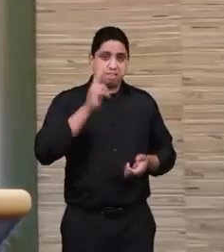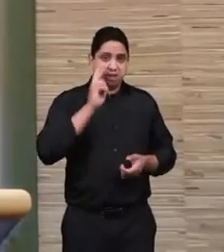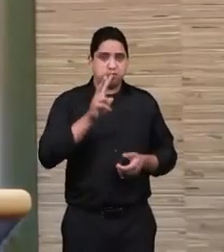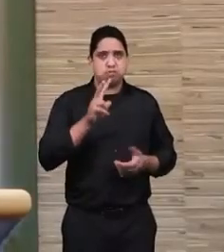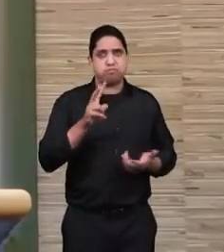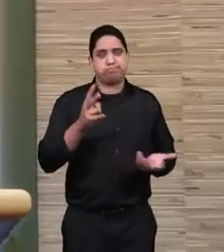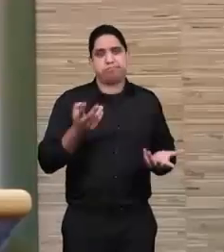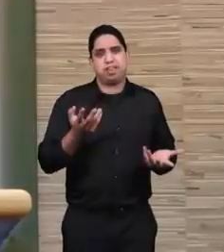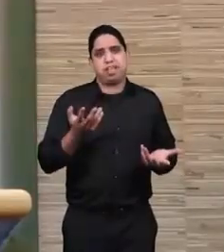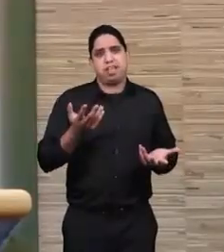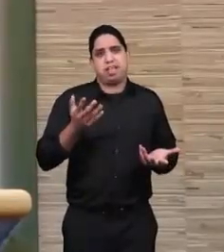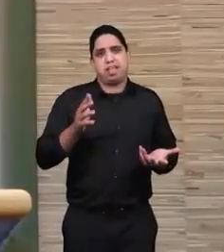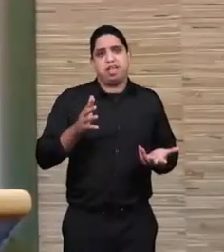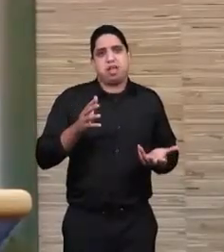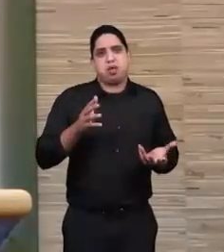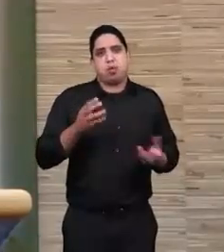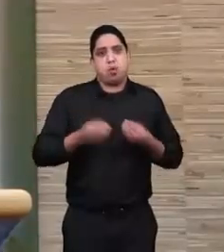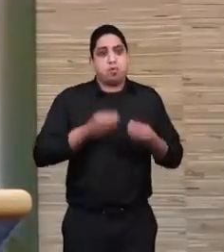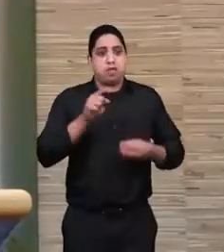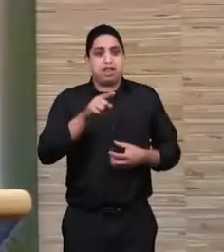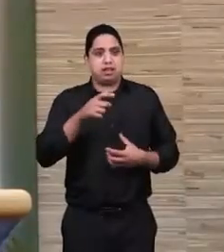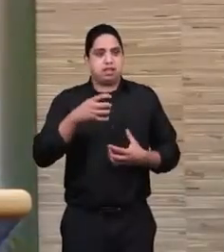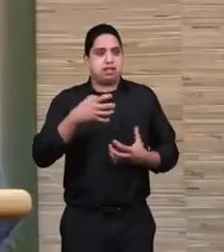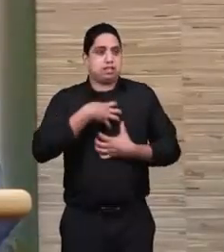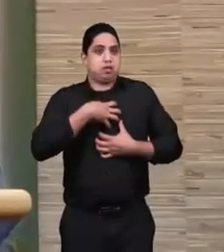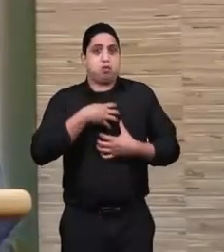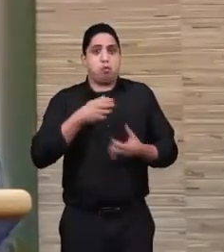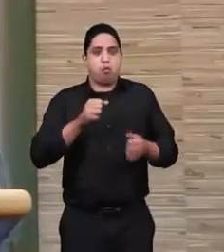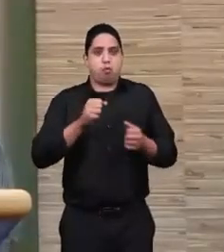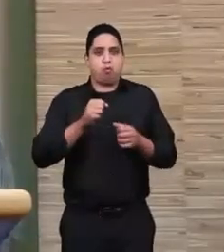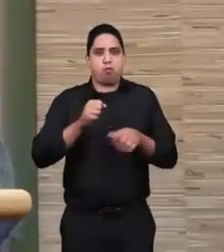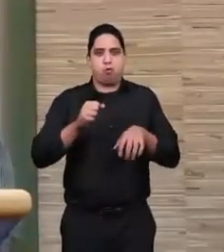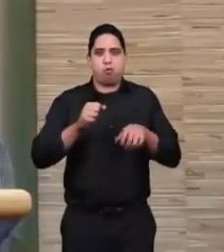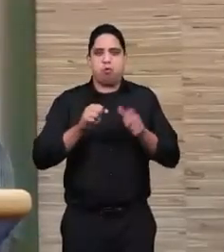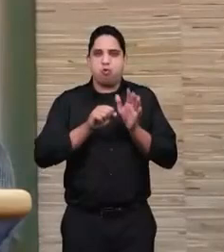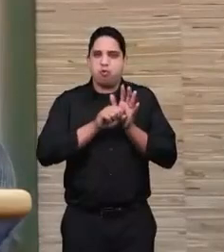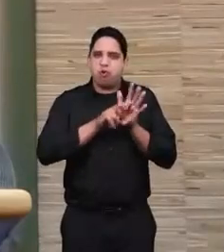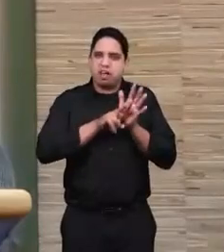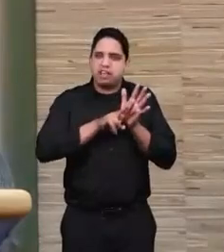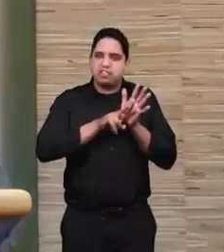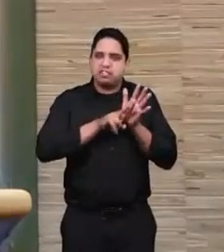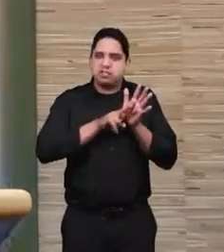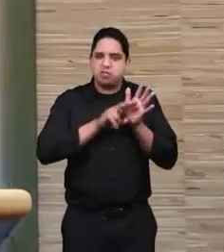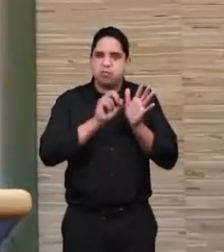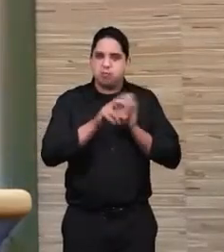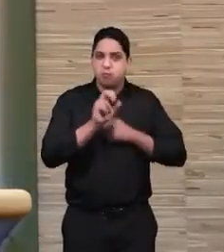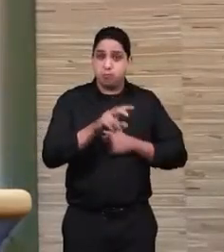whose feelings can be moved. The virus does not care about our suffering.